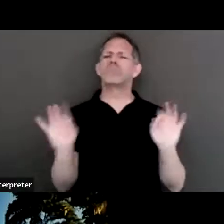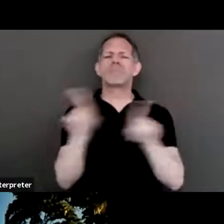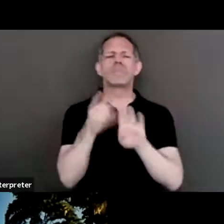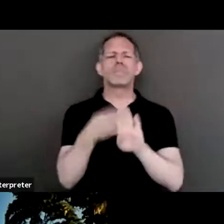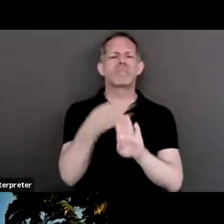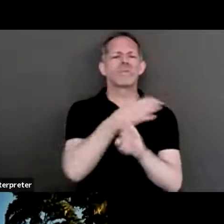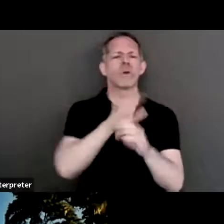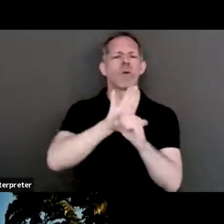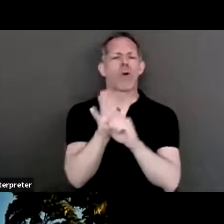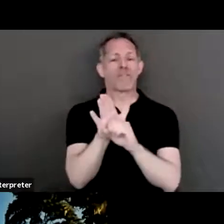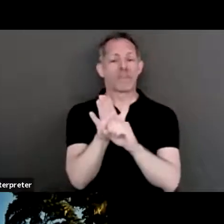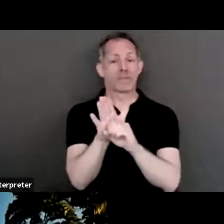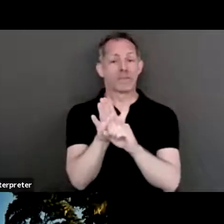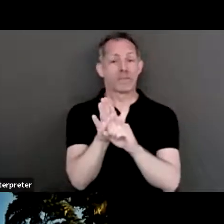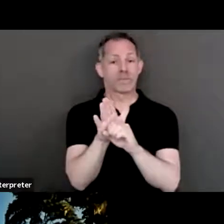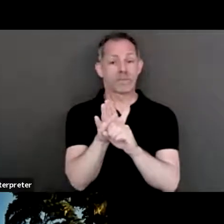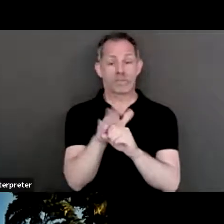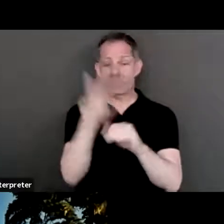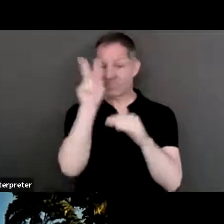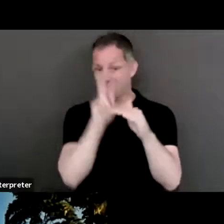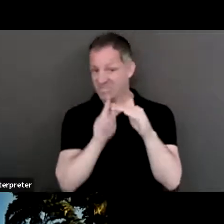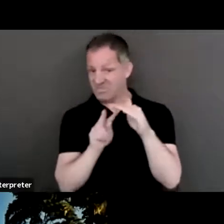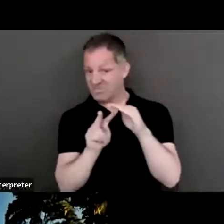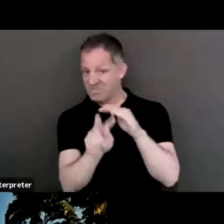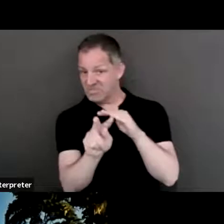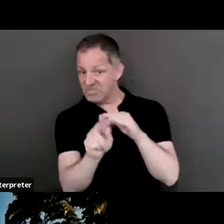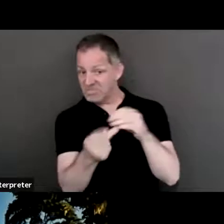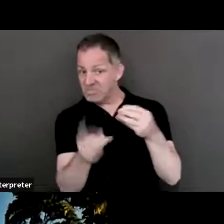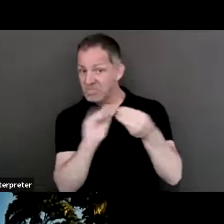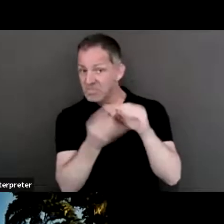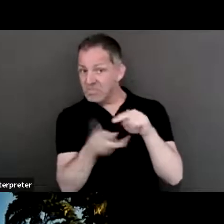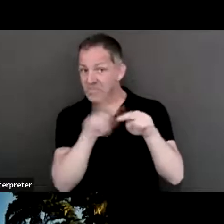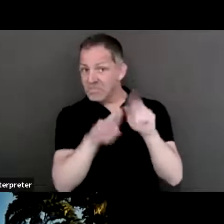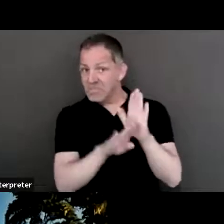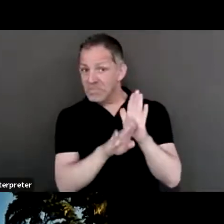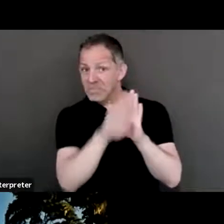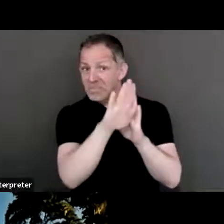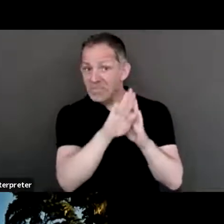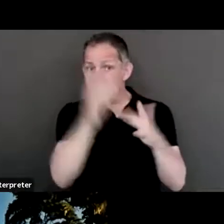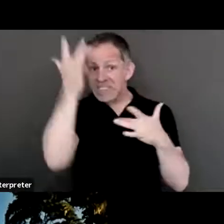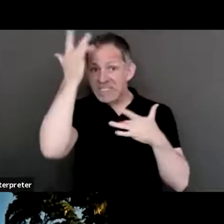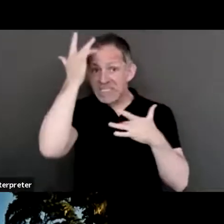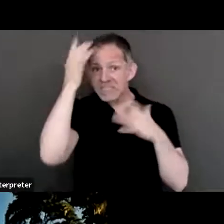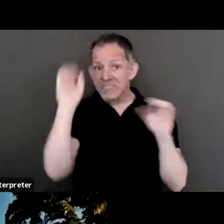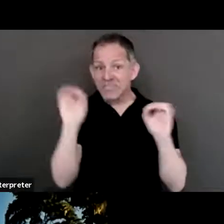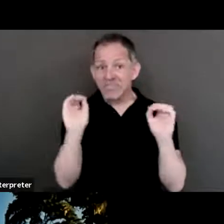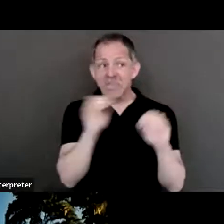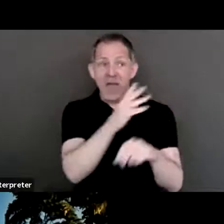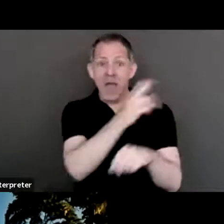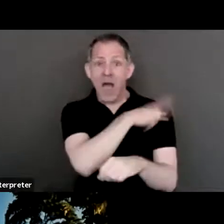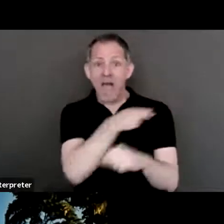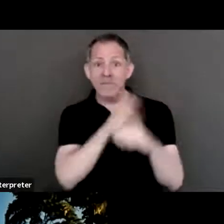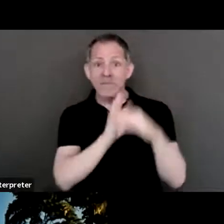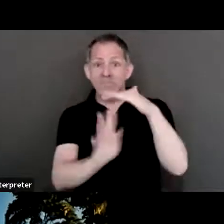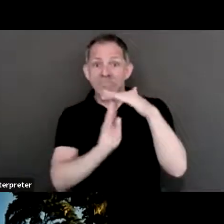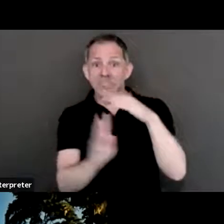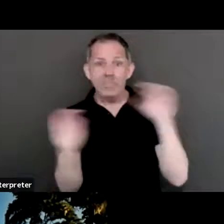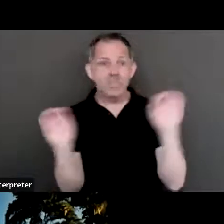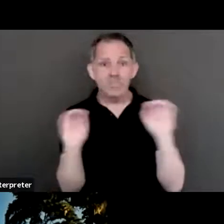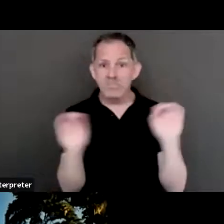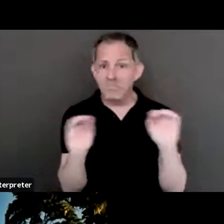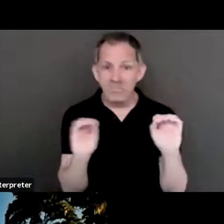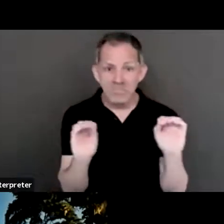increased transmission, hospitalizations, and deaths driven by transmission